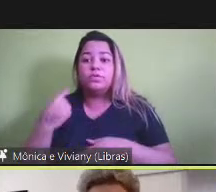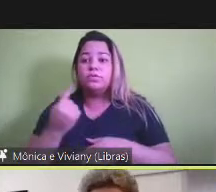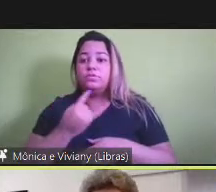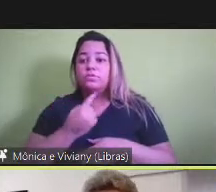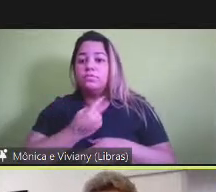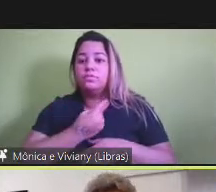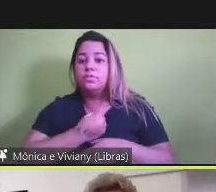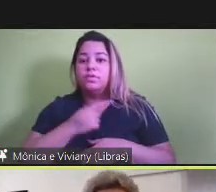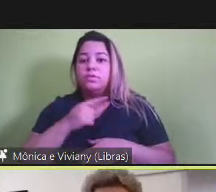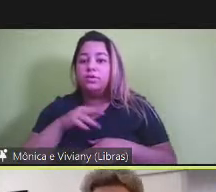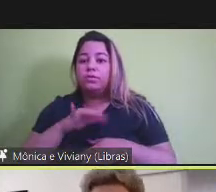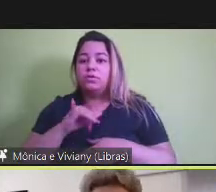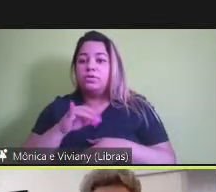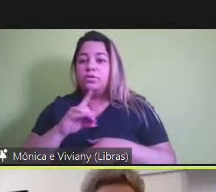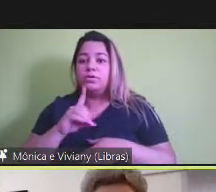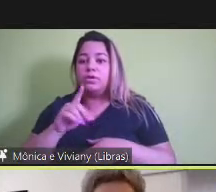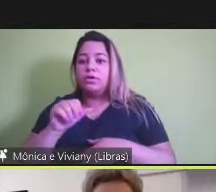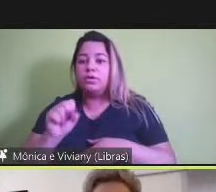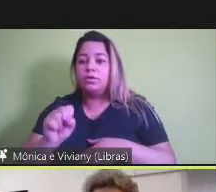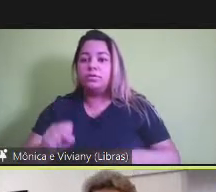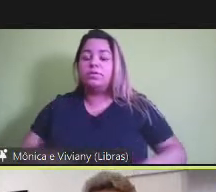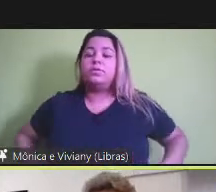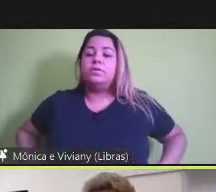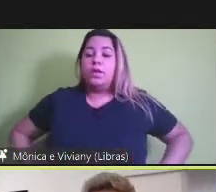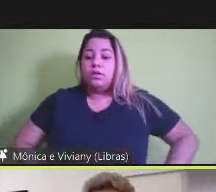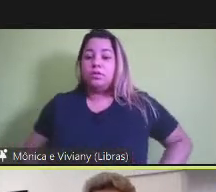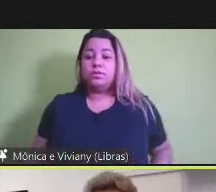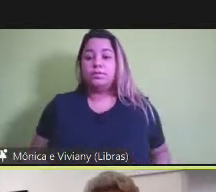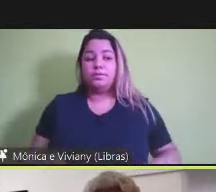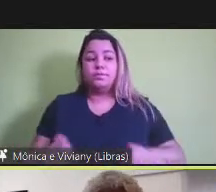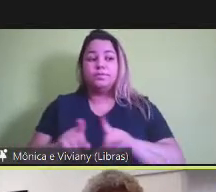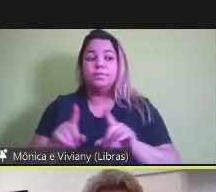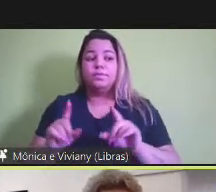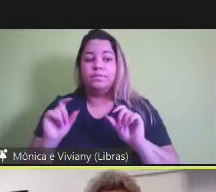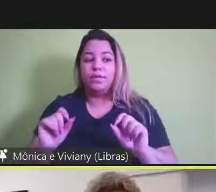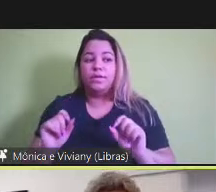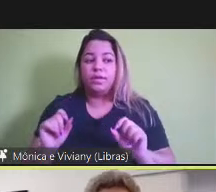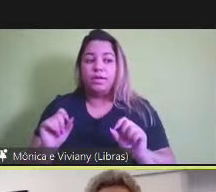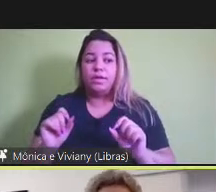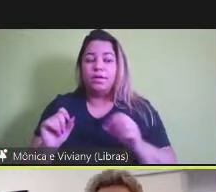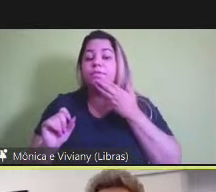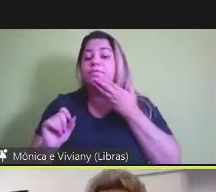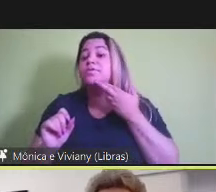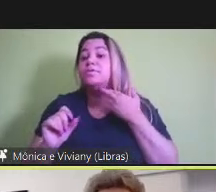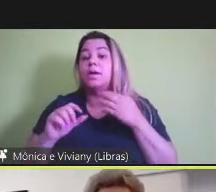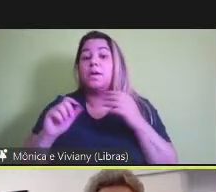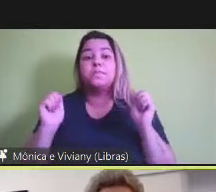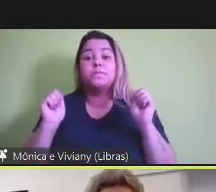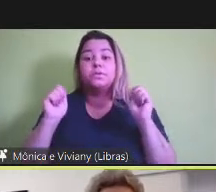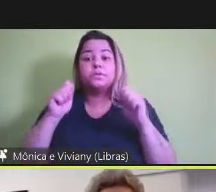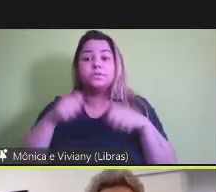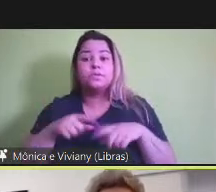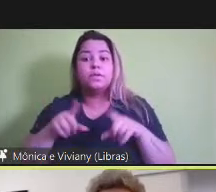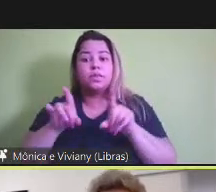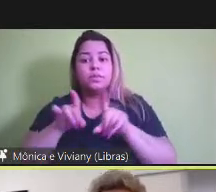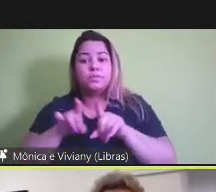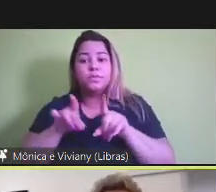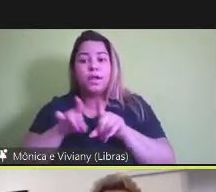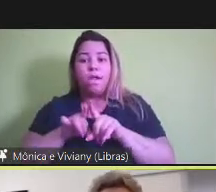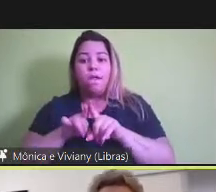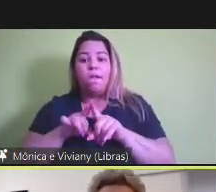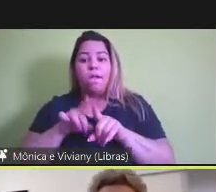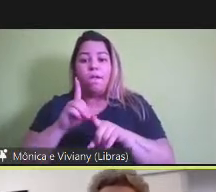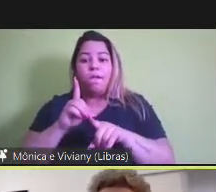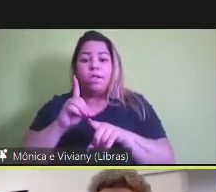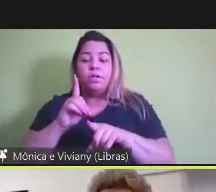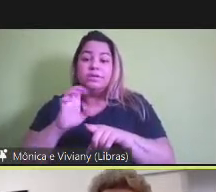our priorities? What do we need to give priority to? The teams need to define this in a